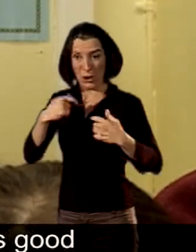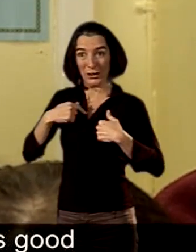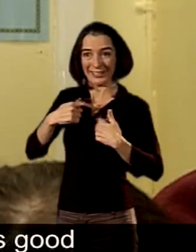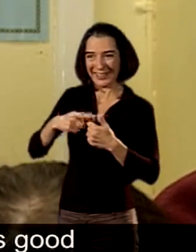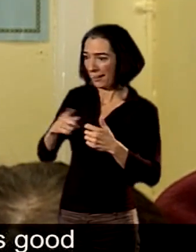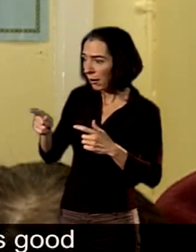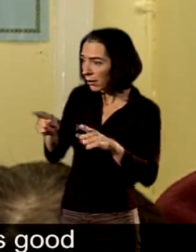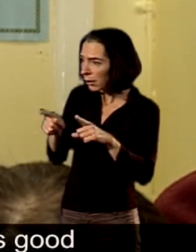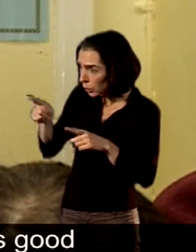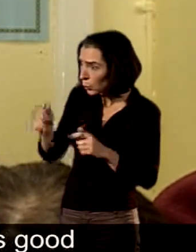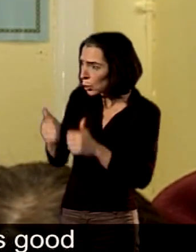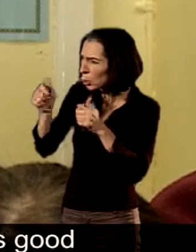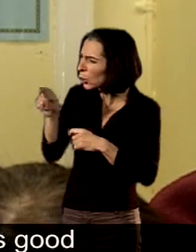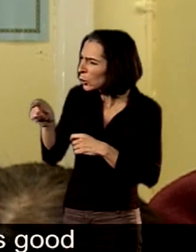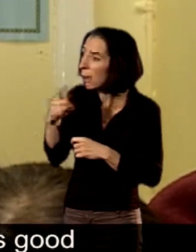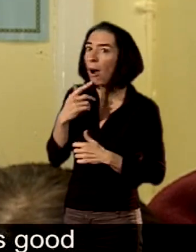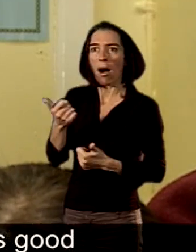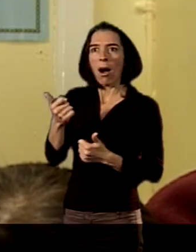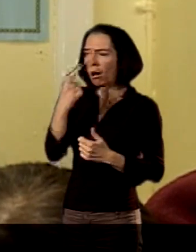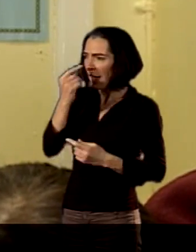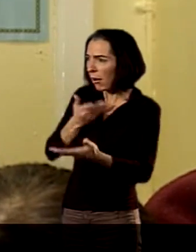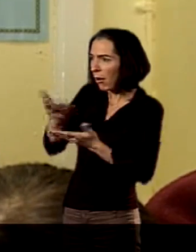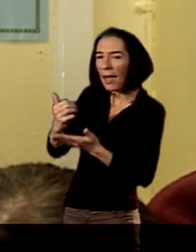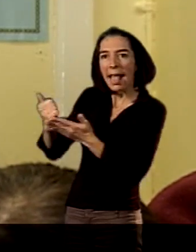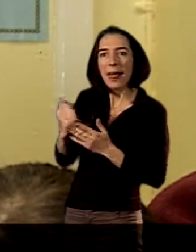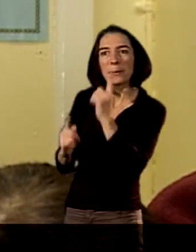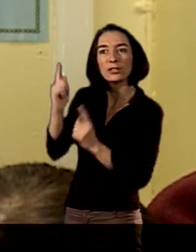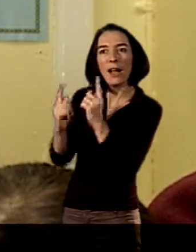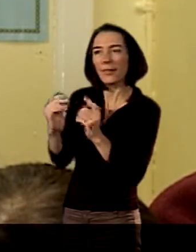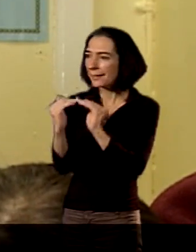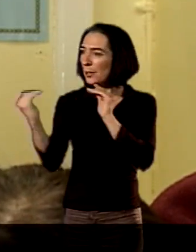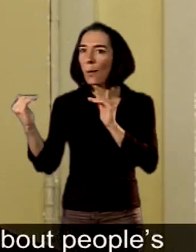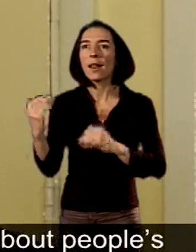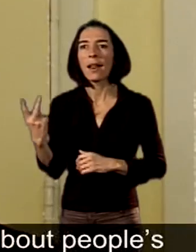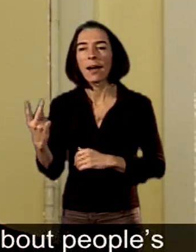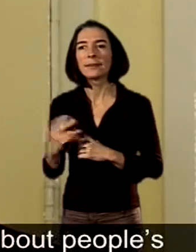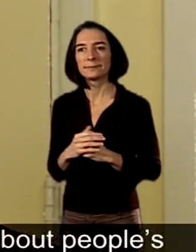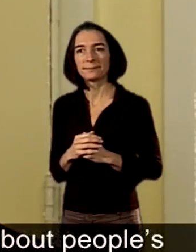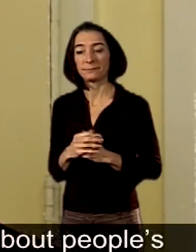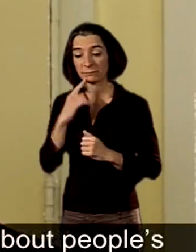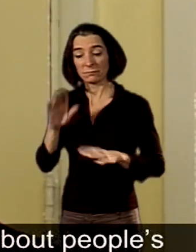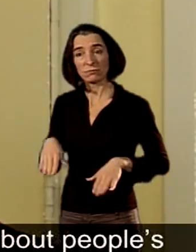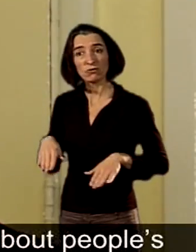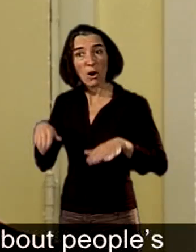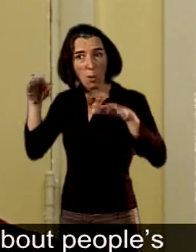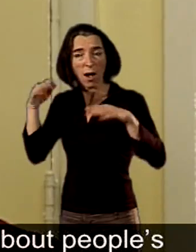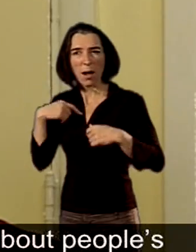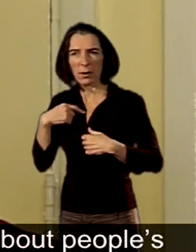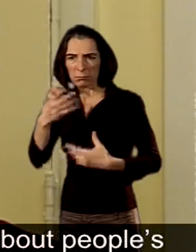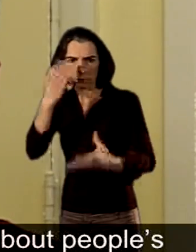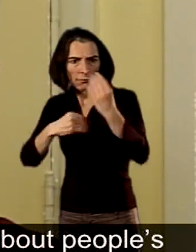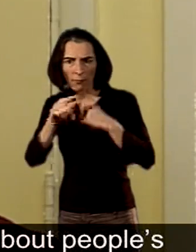and somebody else is good at another, because you're all treated equal, you can help each other to understand it better. As you grow up, you're learning about